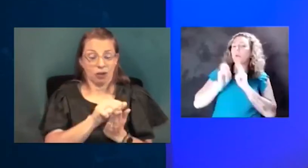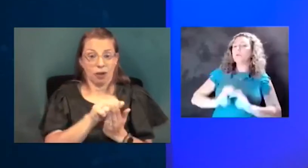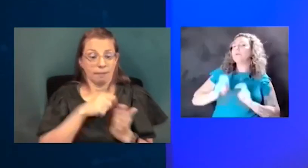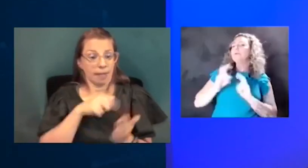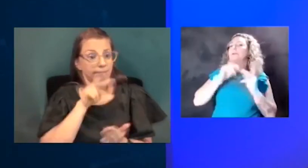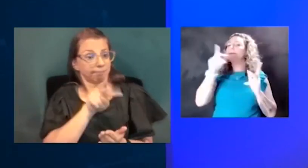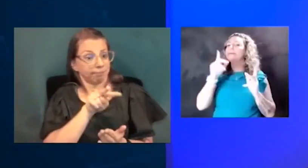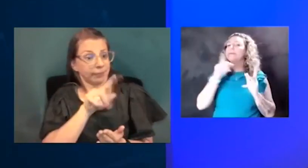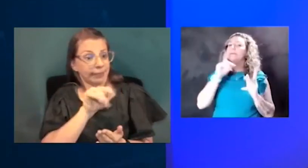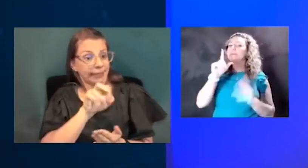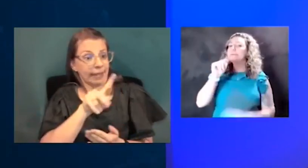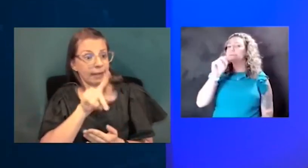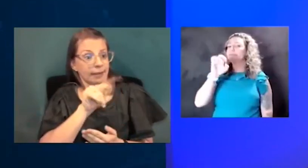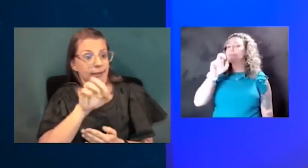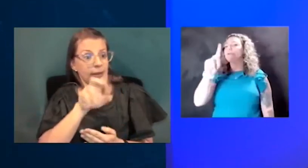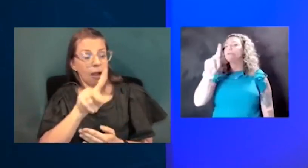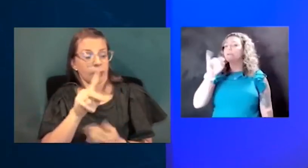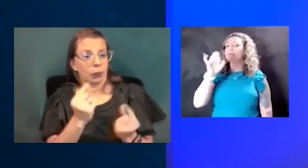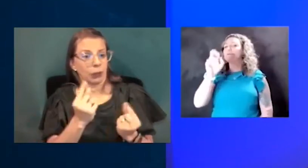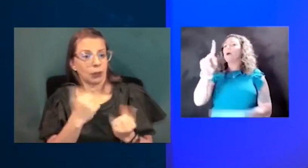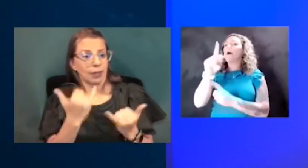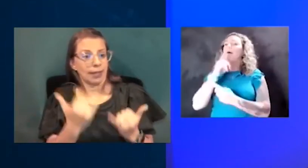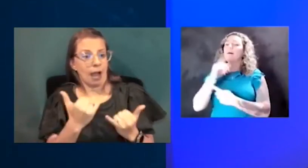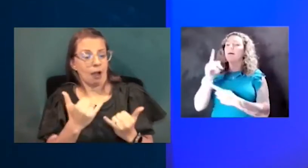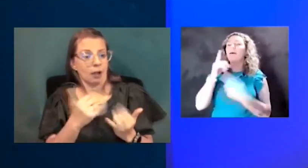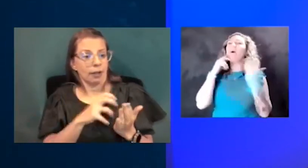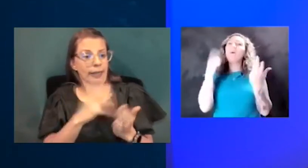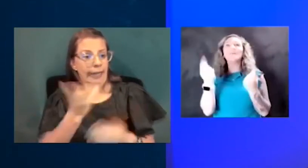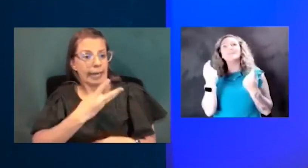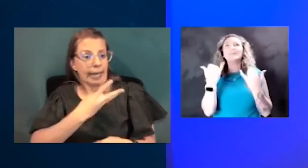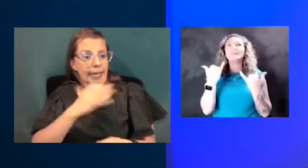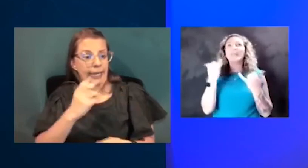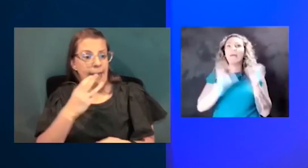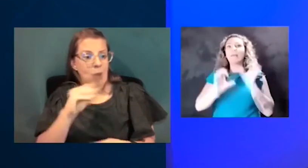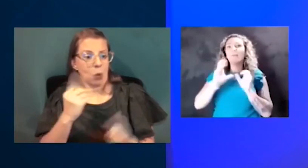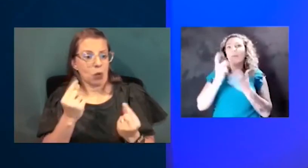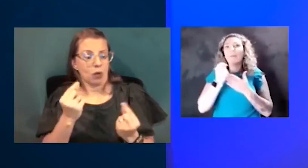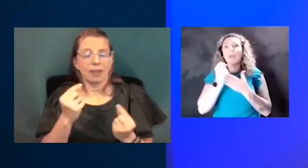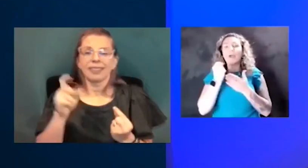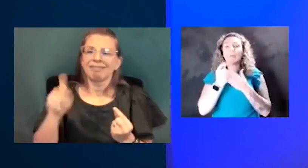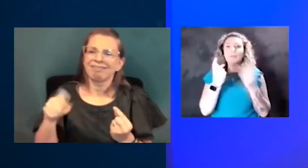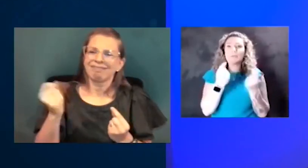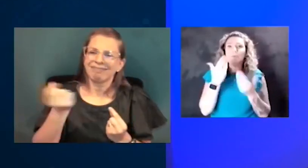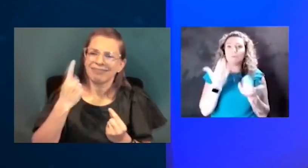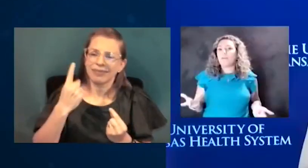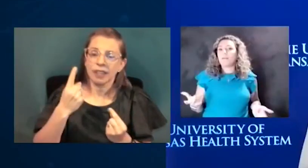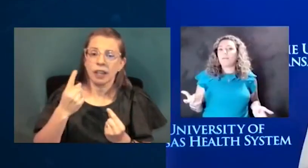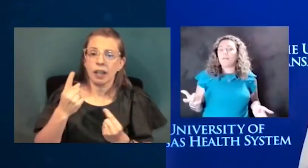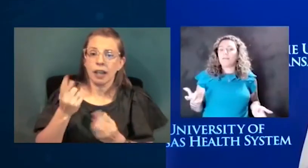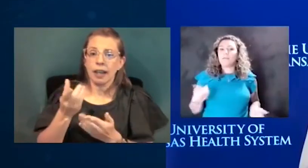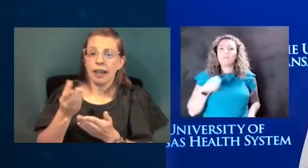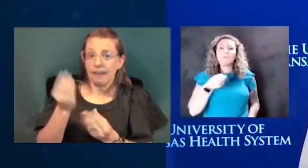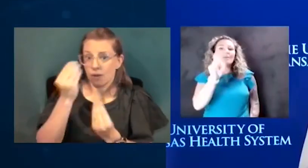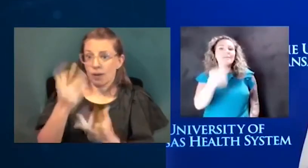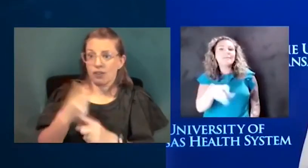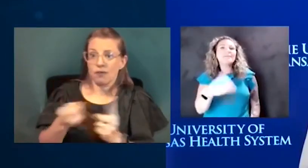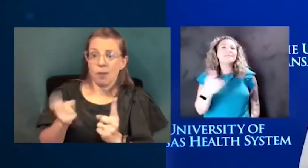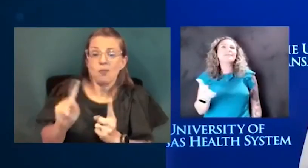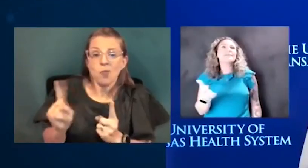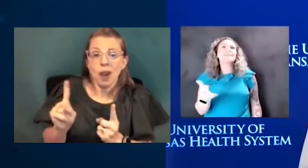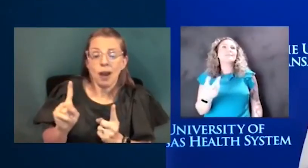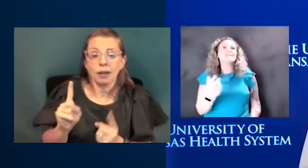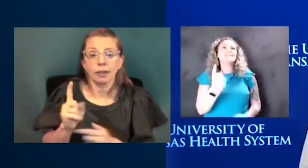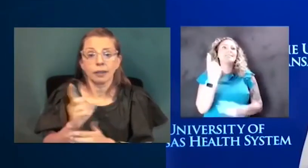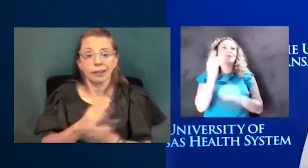about what do I do now and what do I get for chemotherapy. So I think you have to understand where is your source of information. At some level in life, you